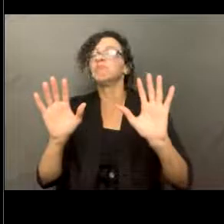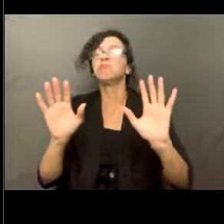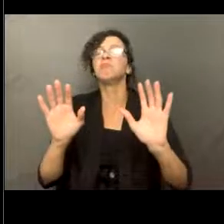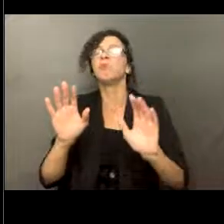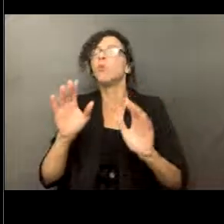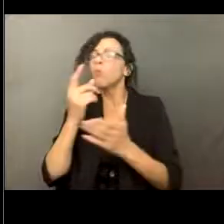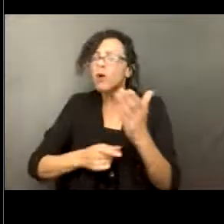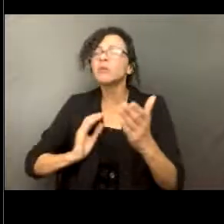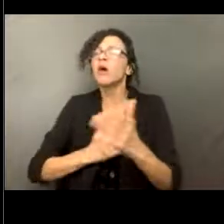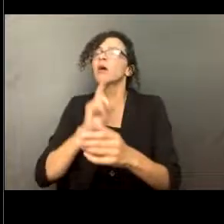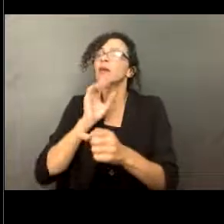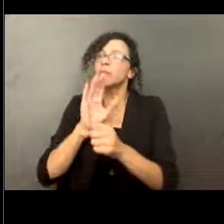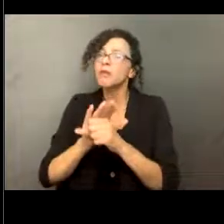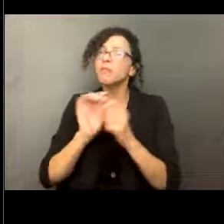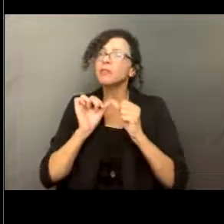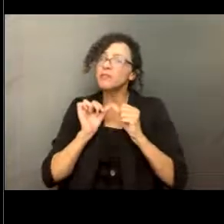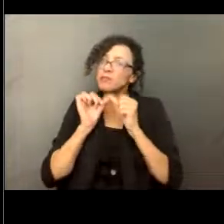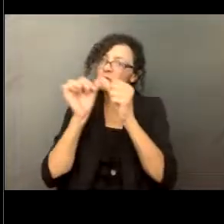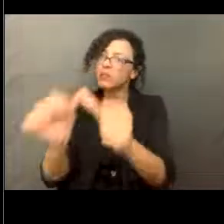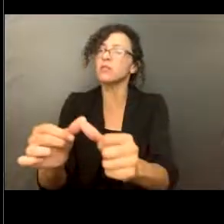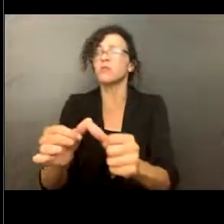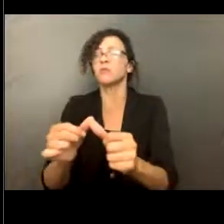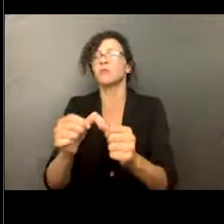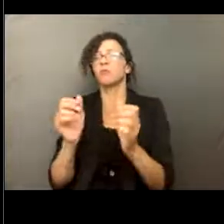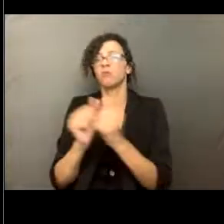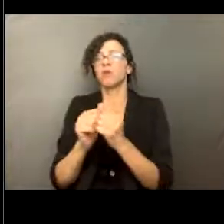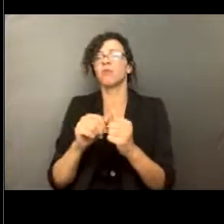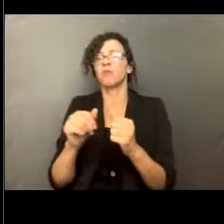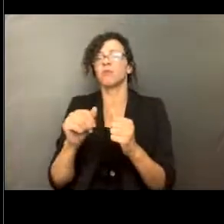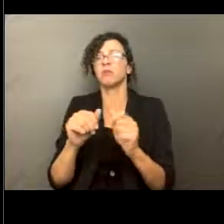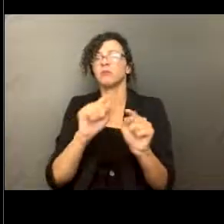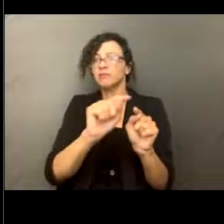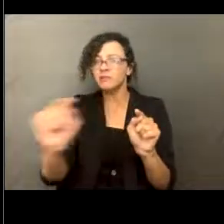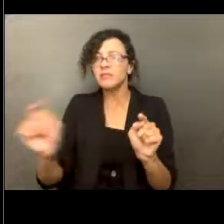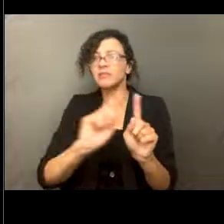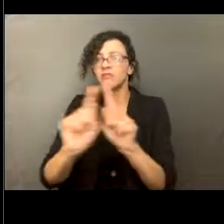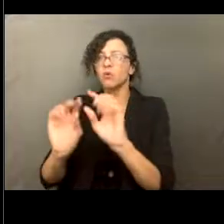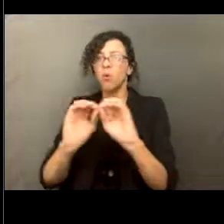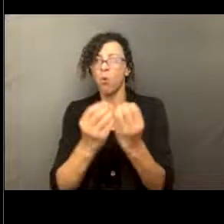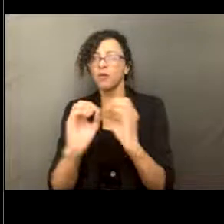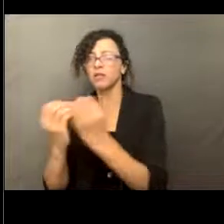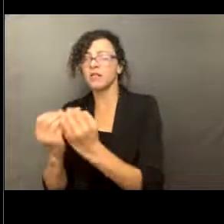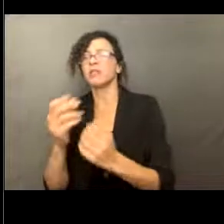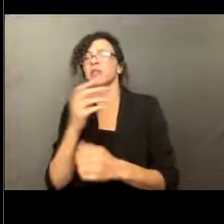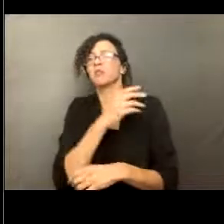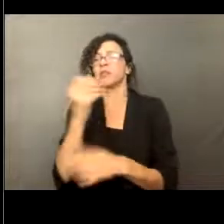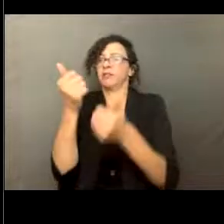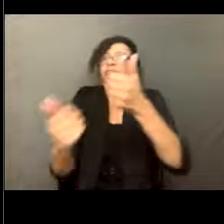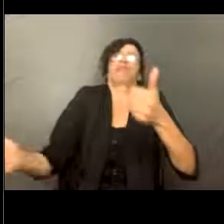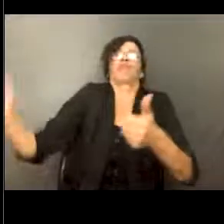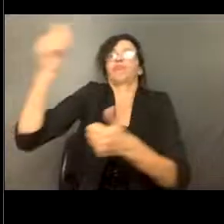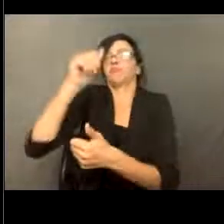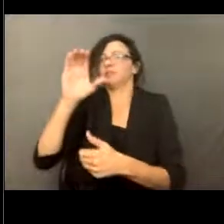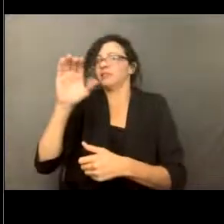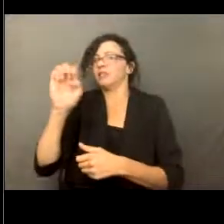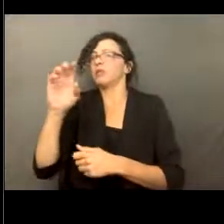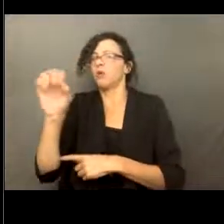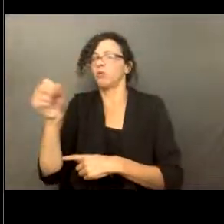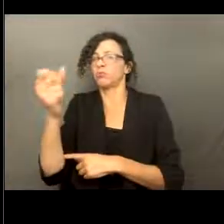additional CBOs that we would like to engage and hear from them in the future? So that is my short update. I can pause for